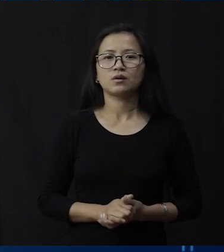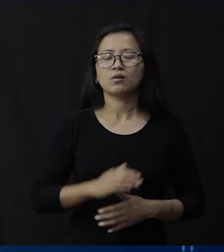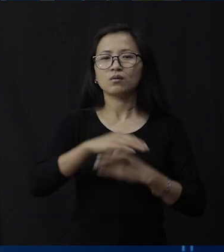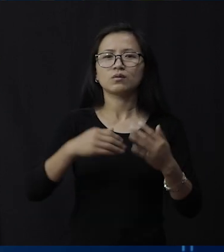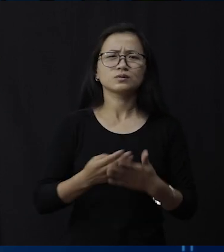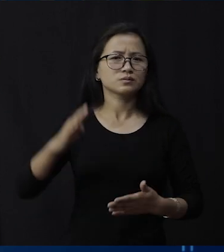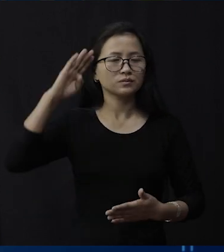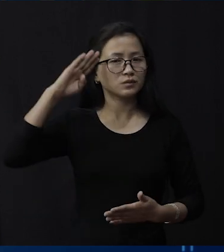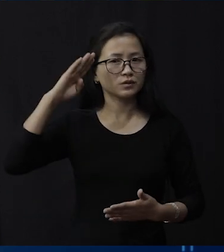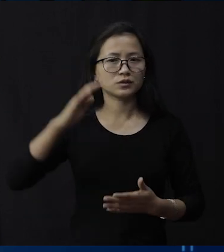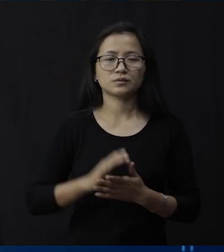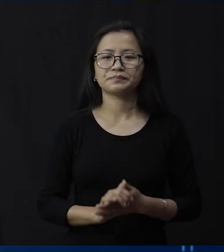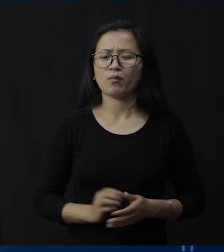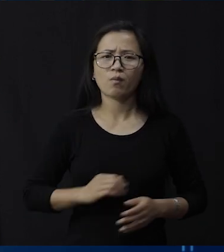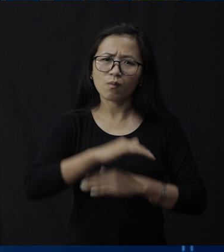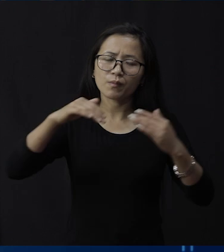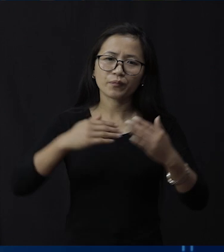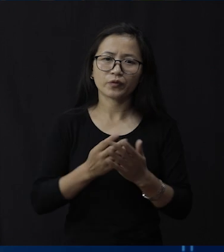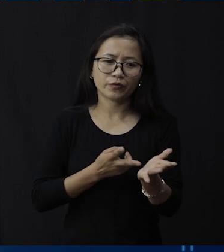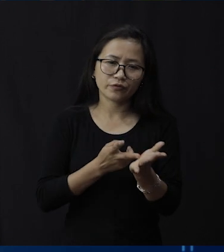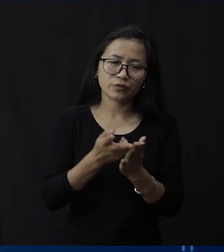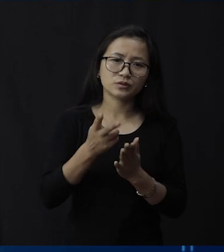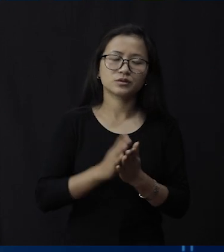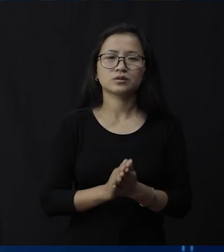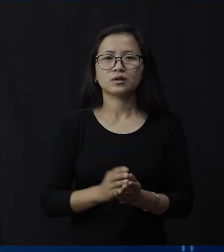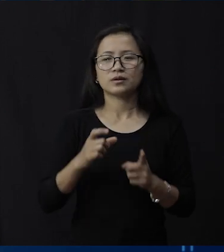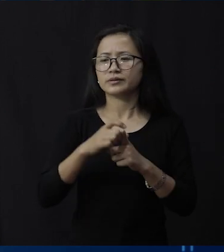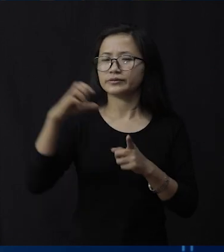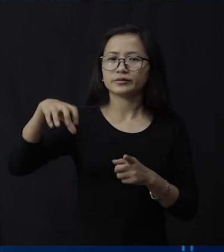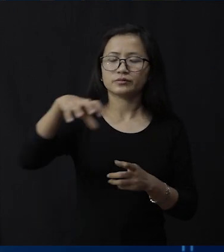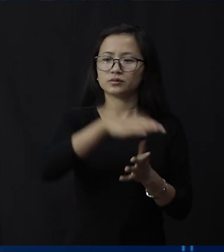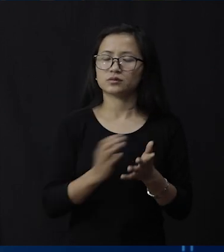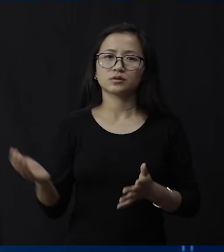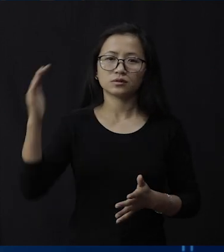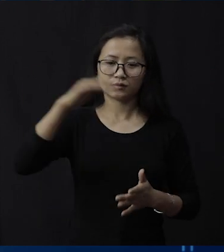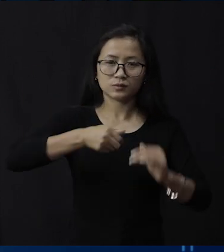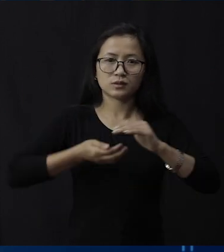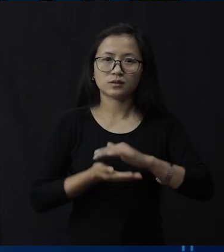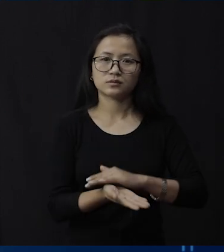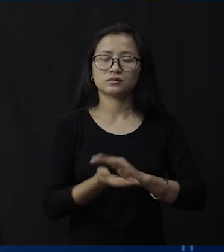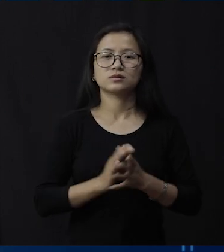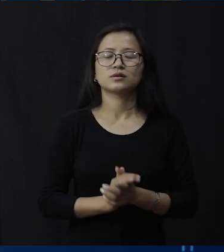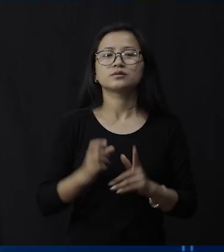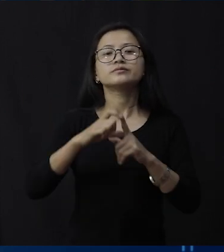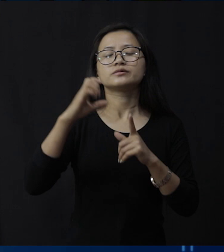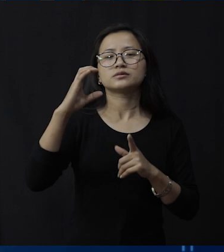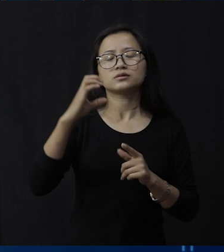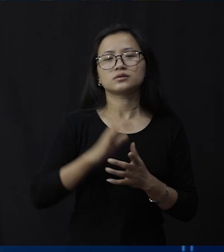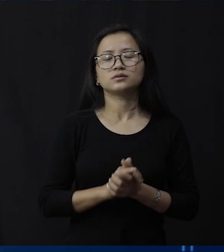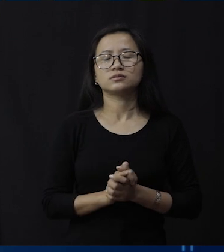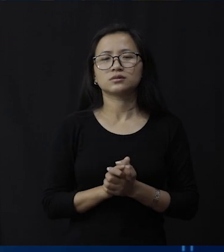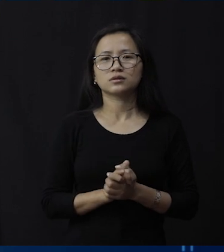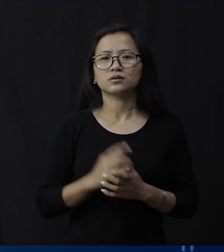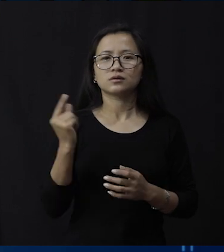police force, okay, all the police force in the villages, in the district, they come under the DC. That